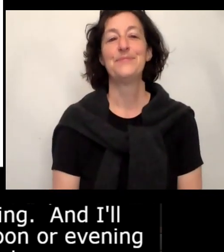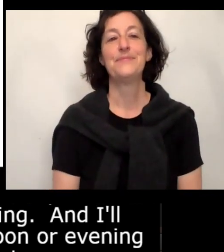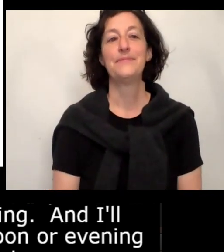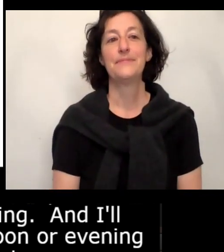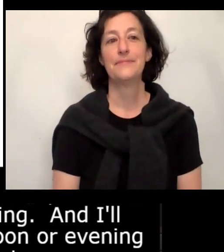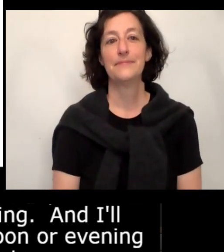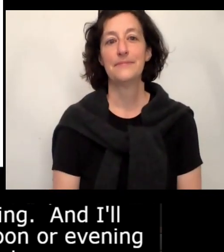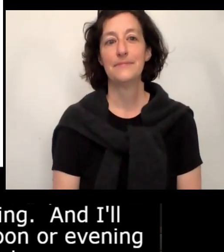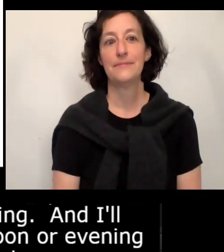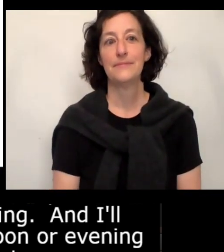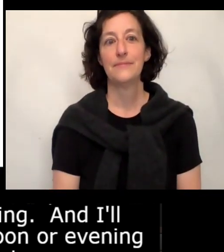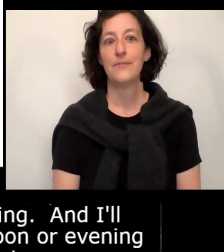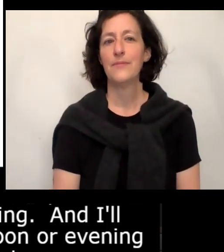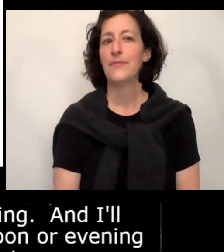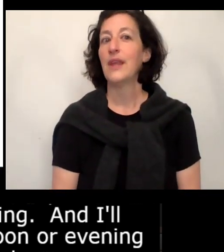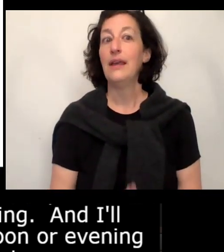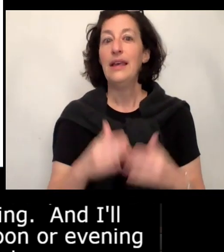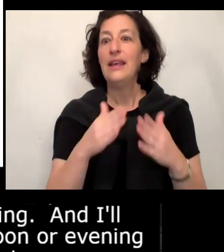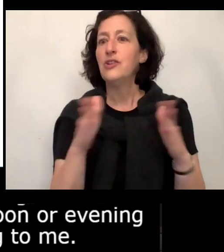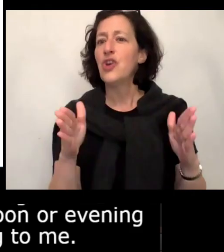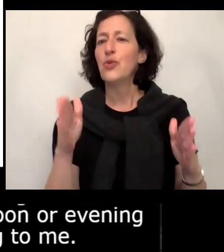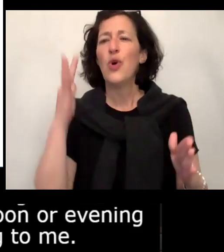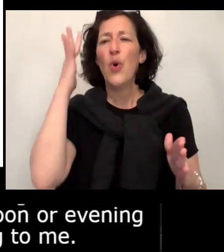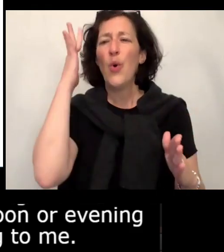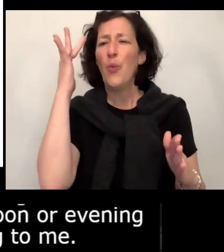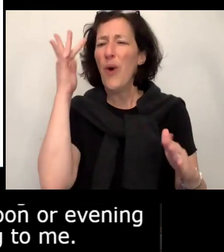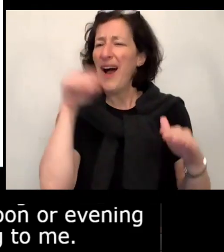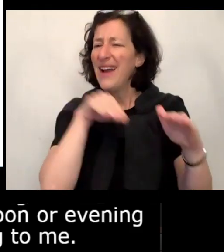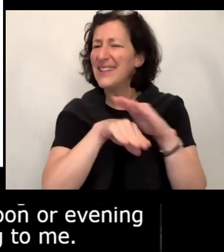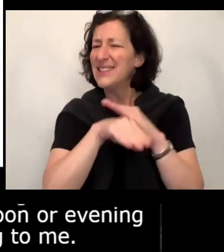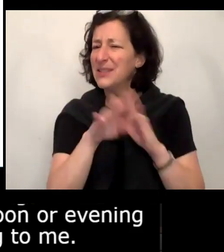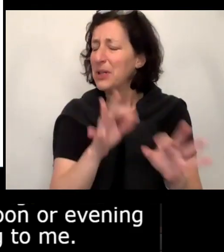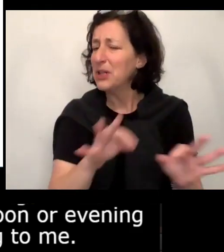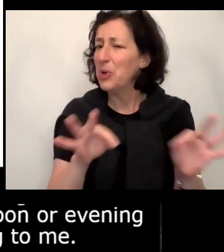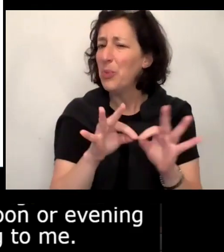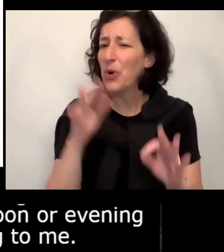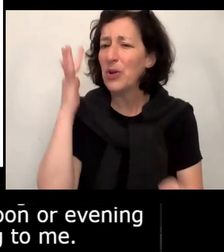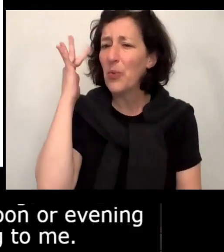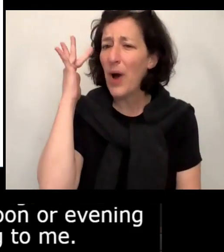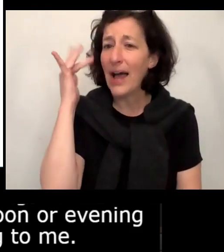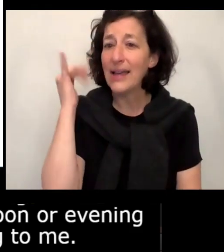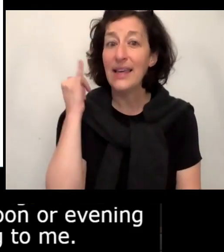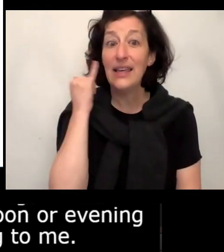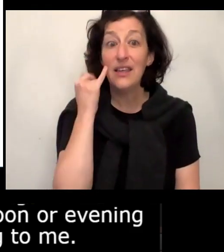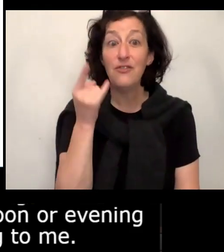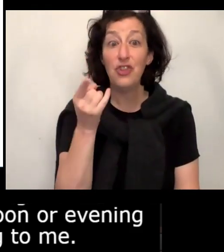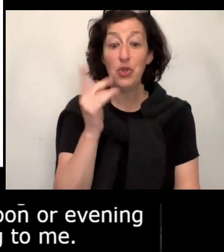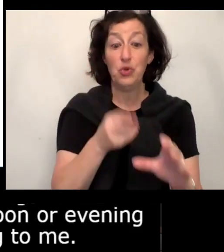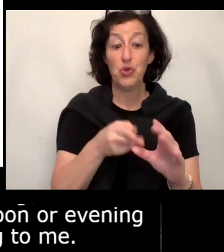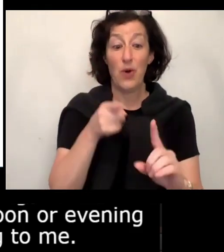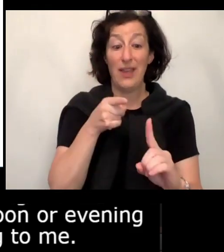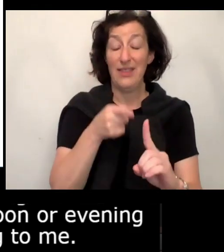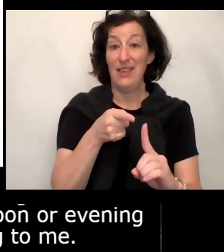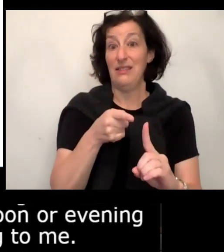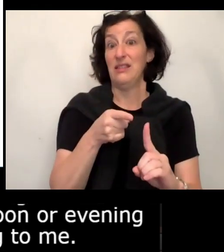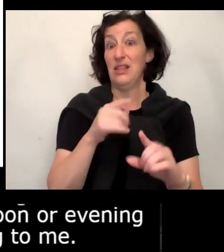Generally, why does accessibility matter? If you're on this call, you probably don't need